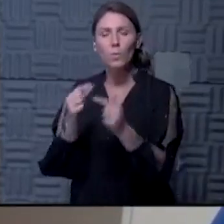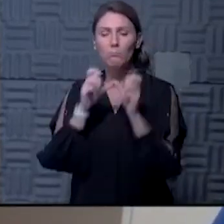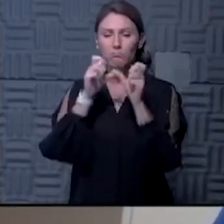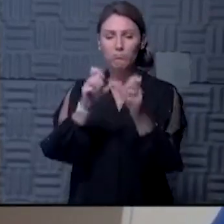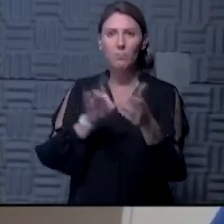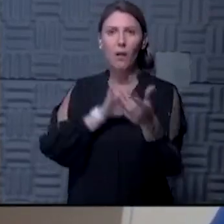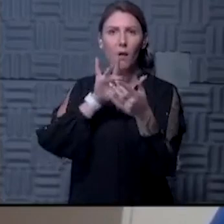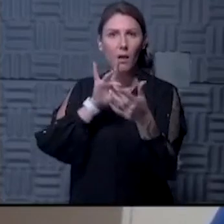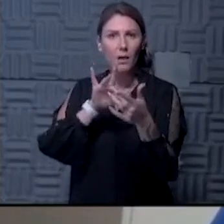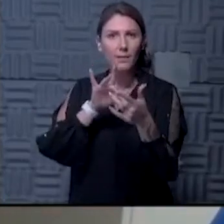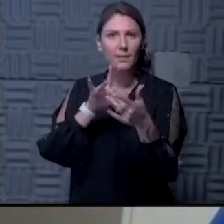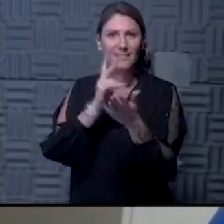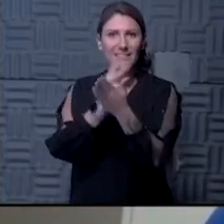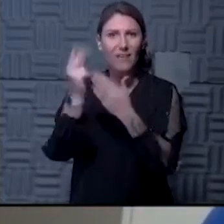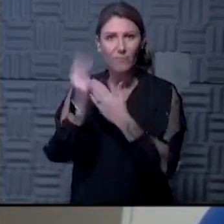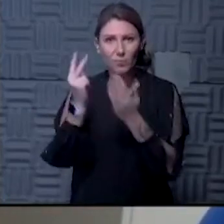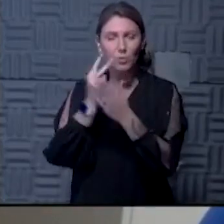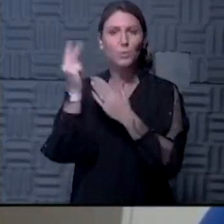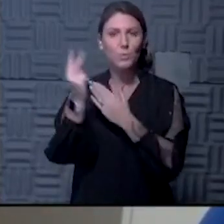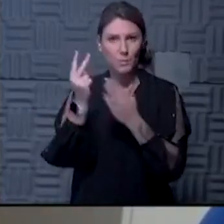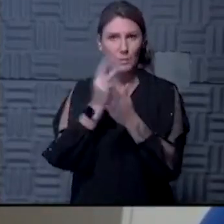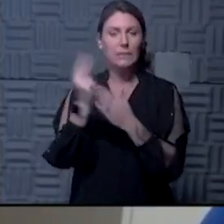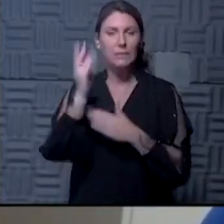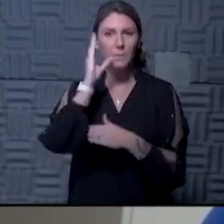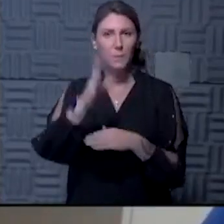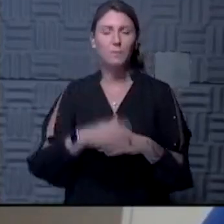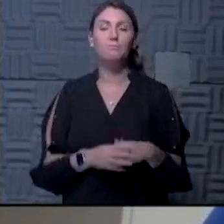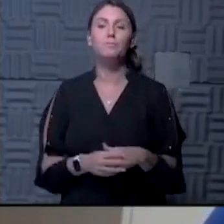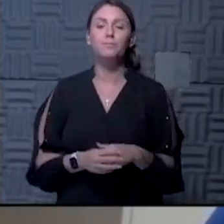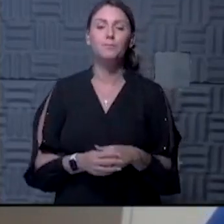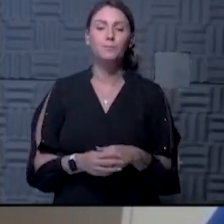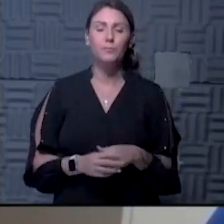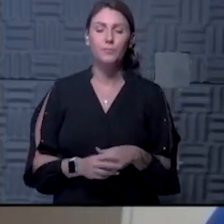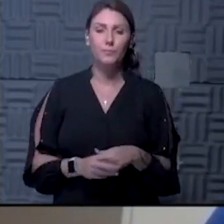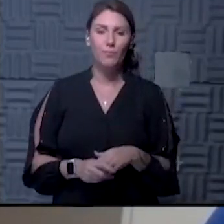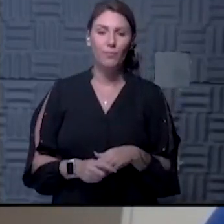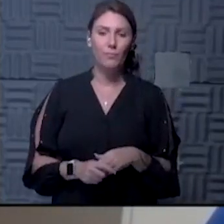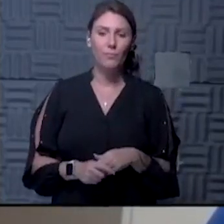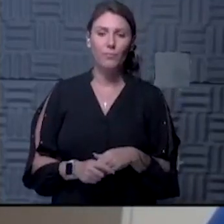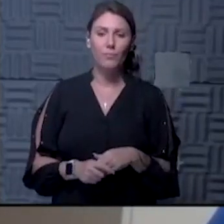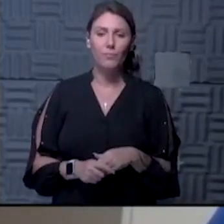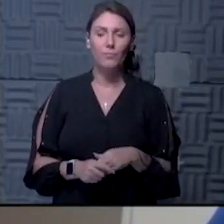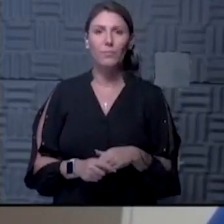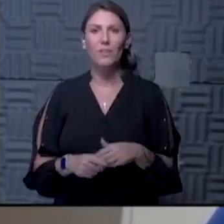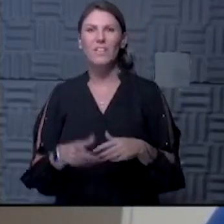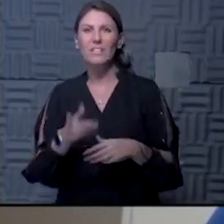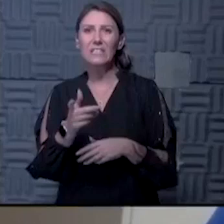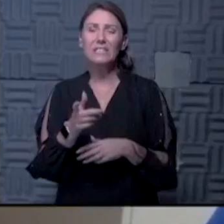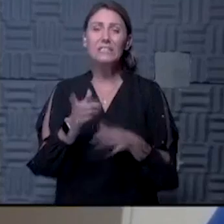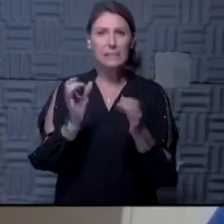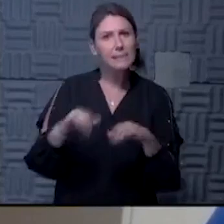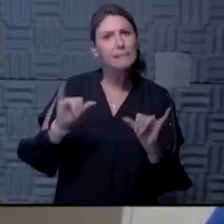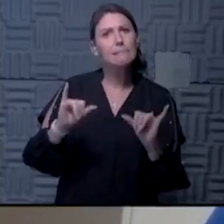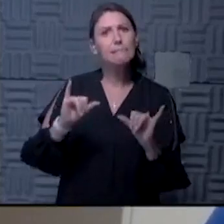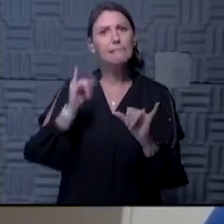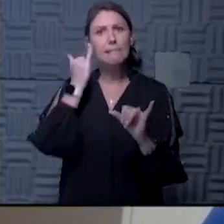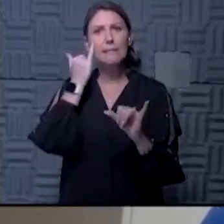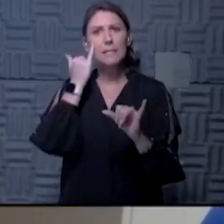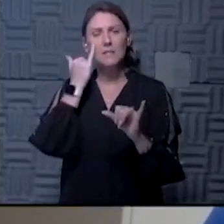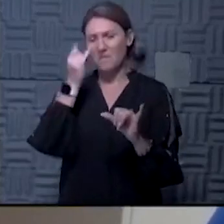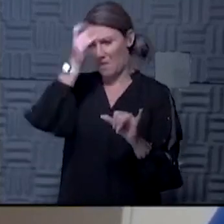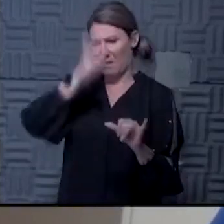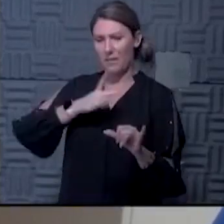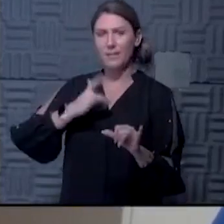players, every 2 weeks. We feel like that there's some continuity, some consistency there where guys feel